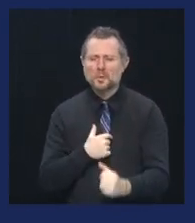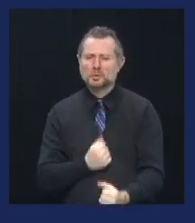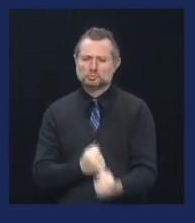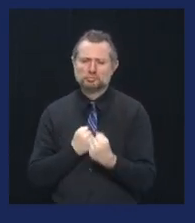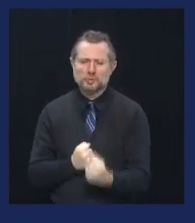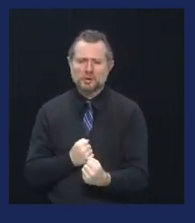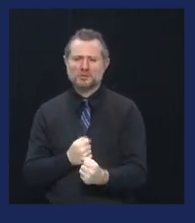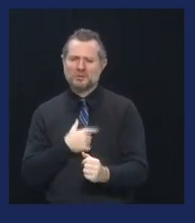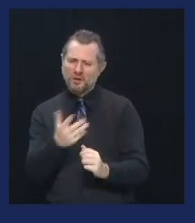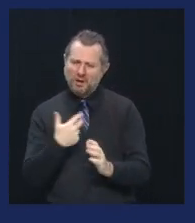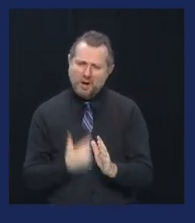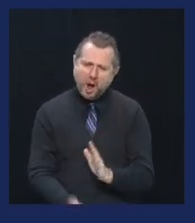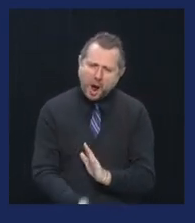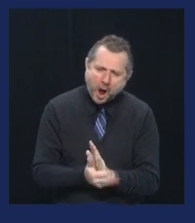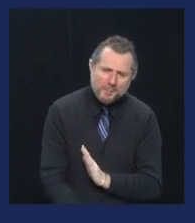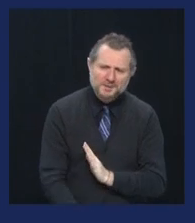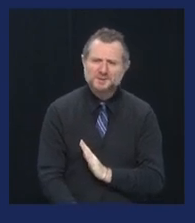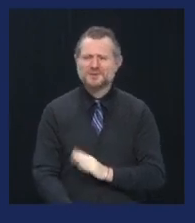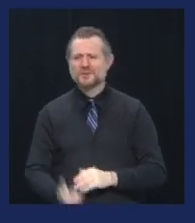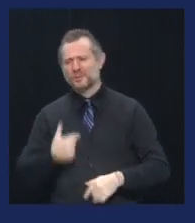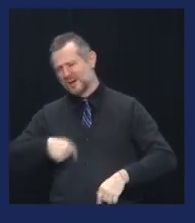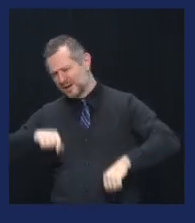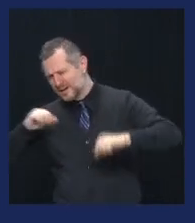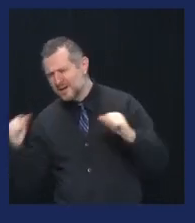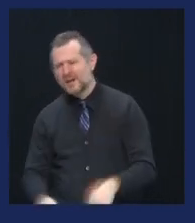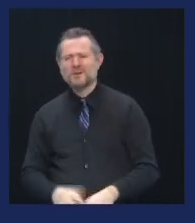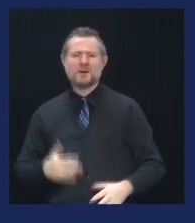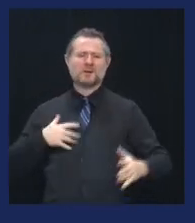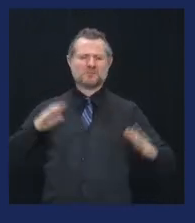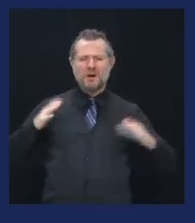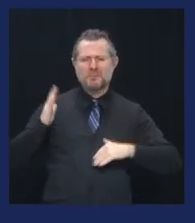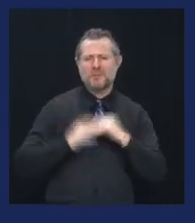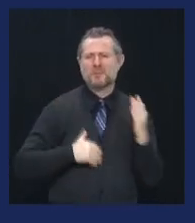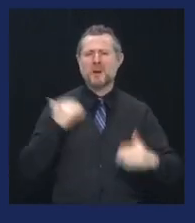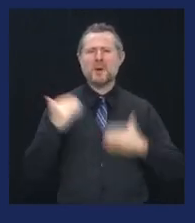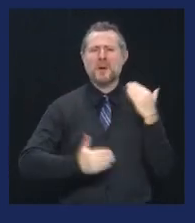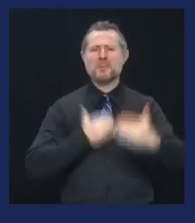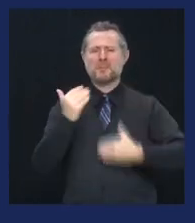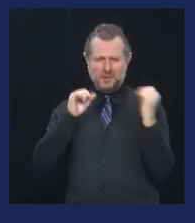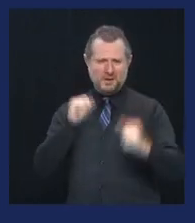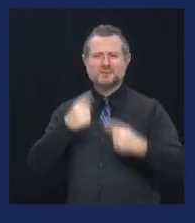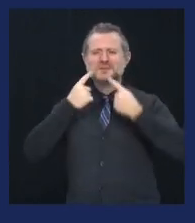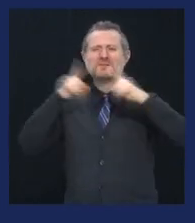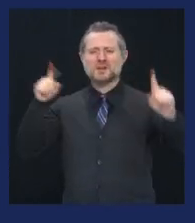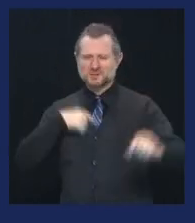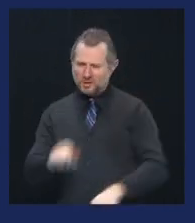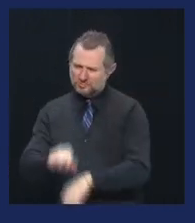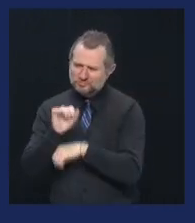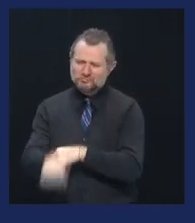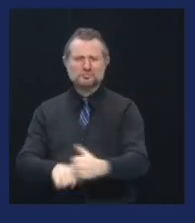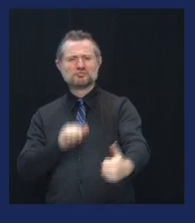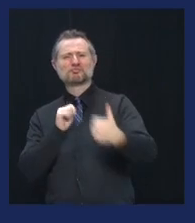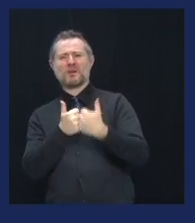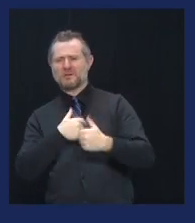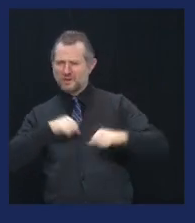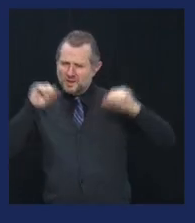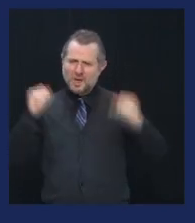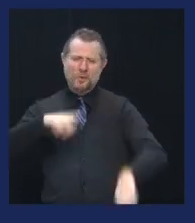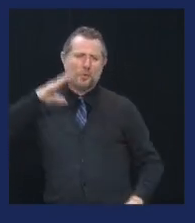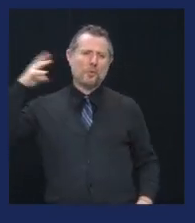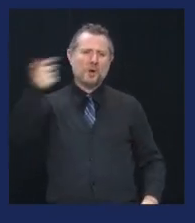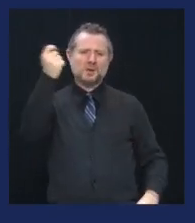are capable, that we can build, we can achieve, we can take on great challenges, and we can triumph, that we